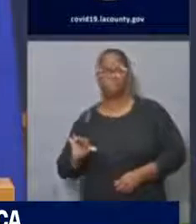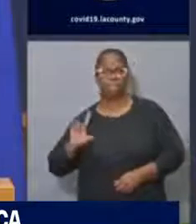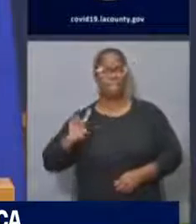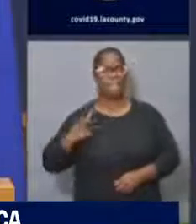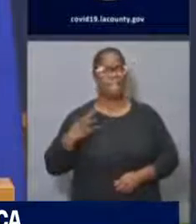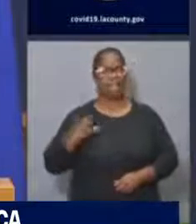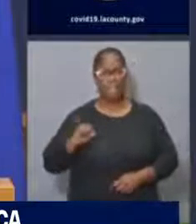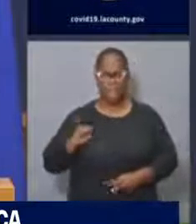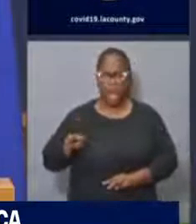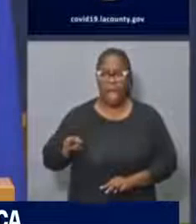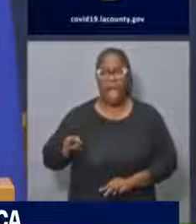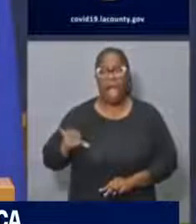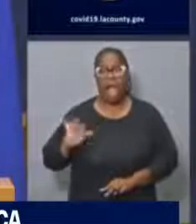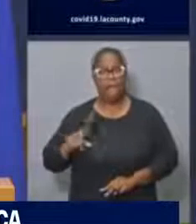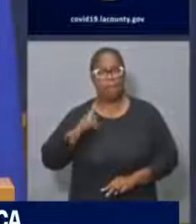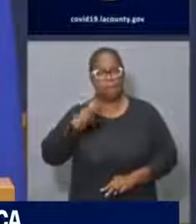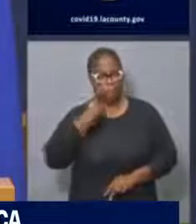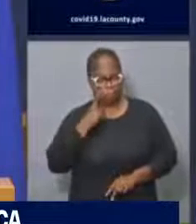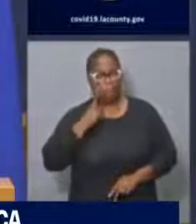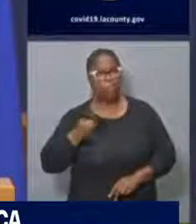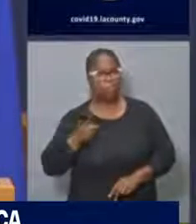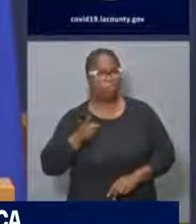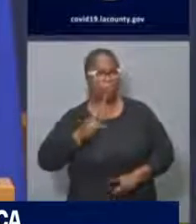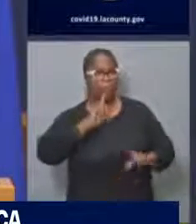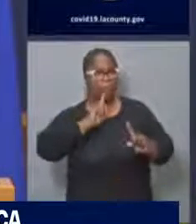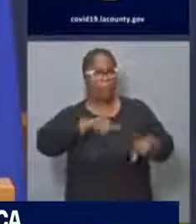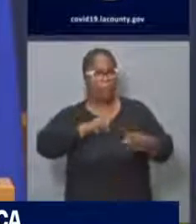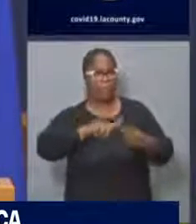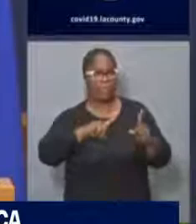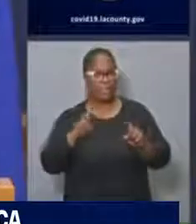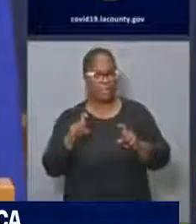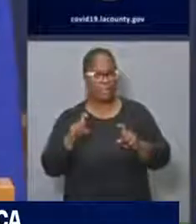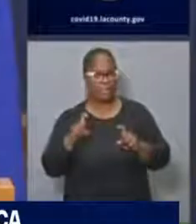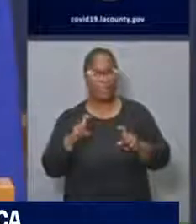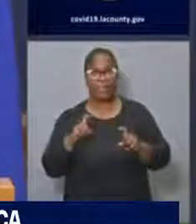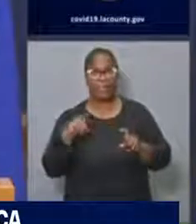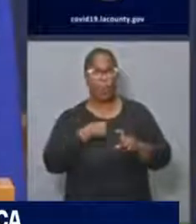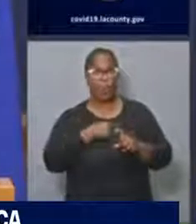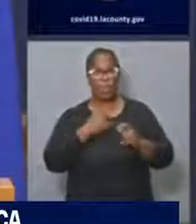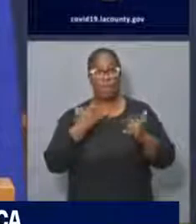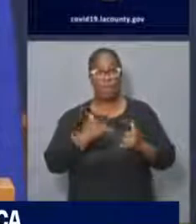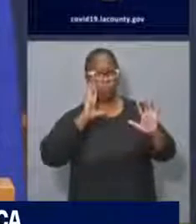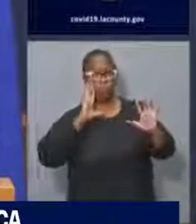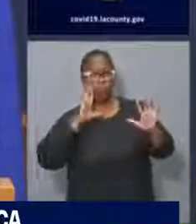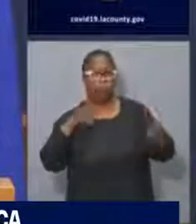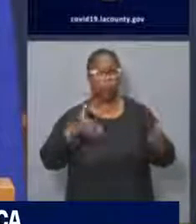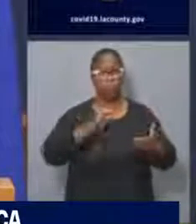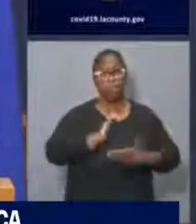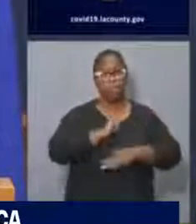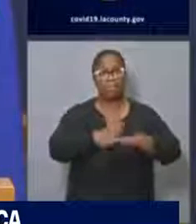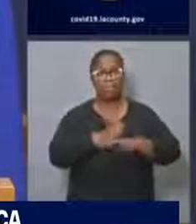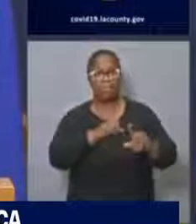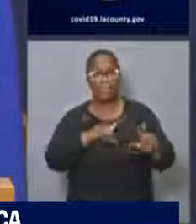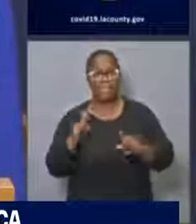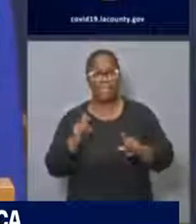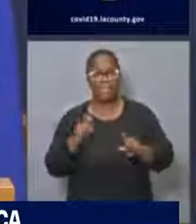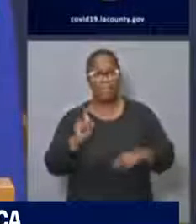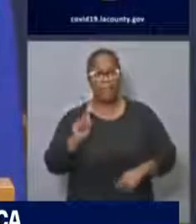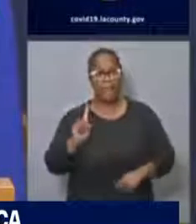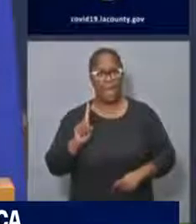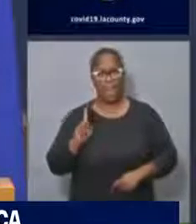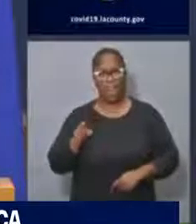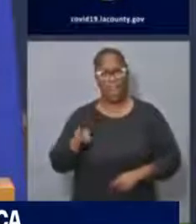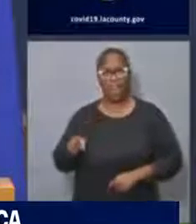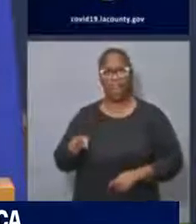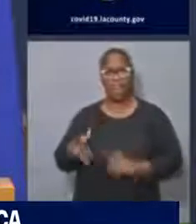to testing to this point. DHS has taken a geographically focused approach in supporting testing locations